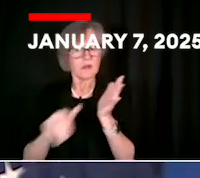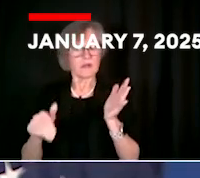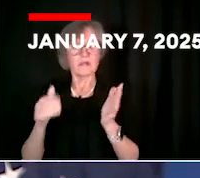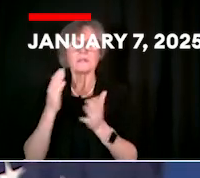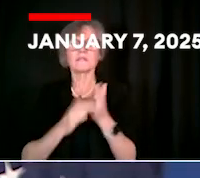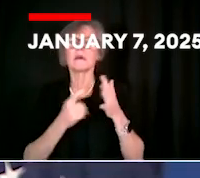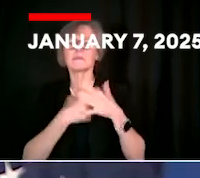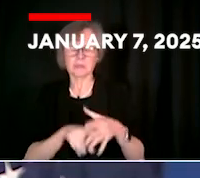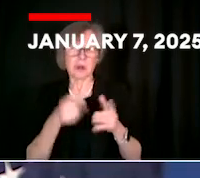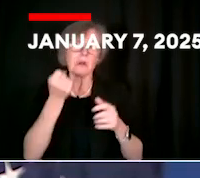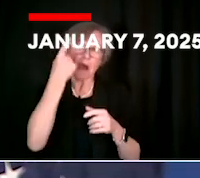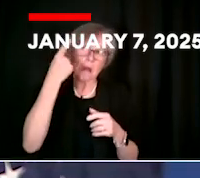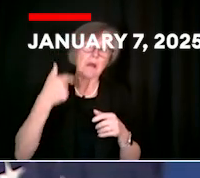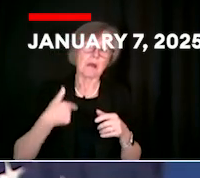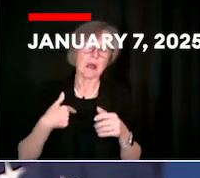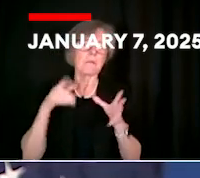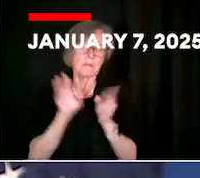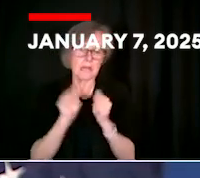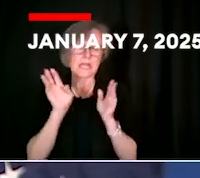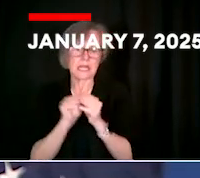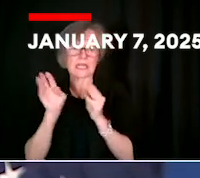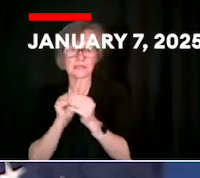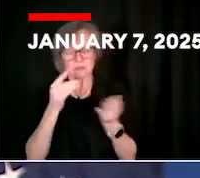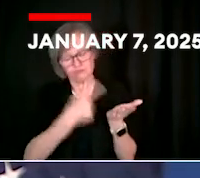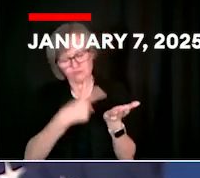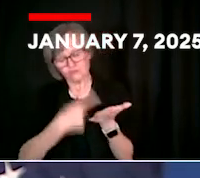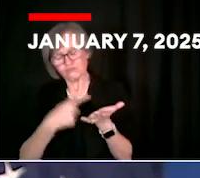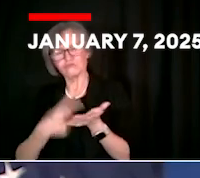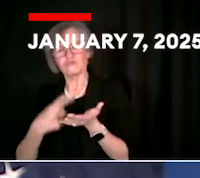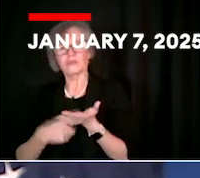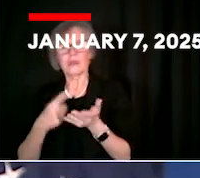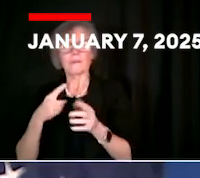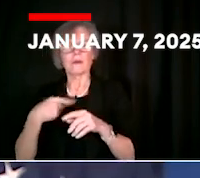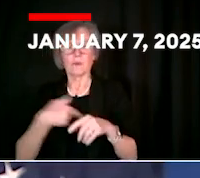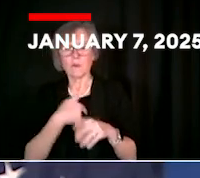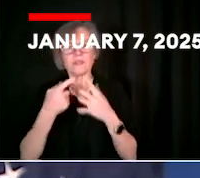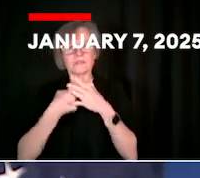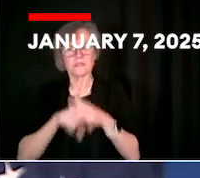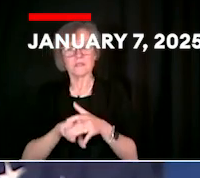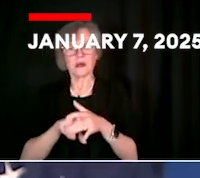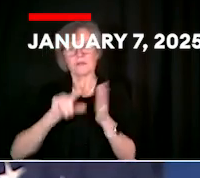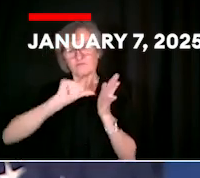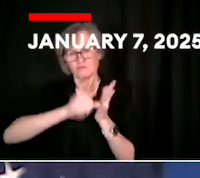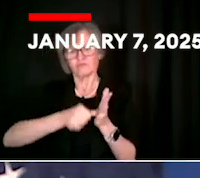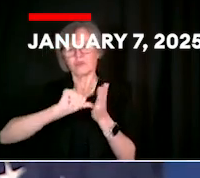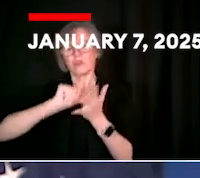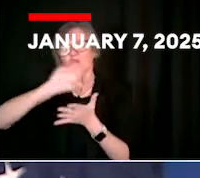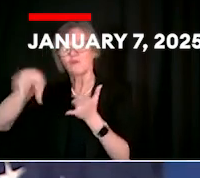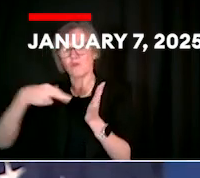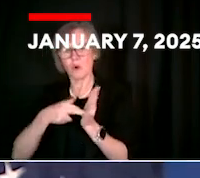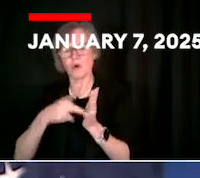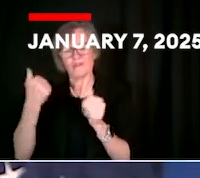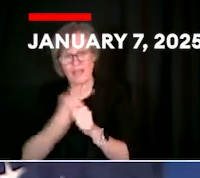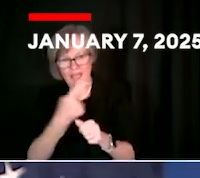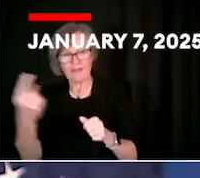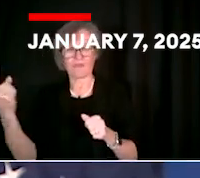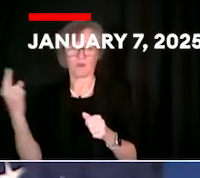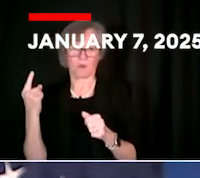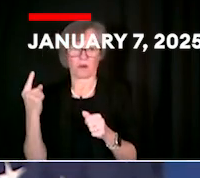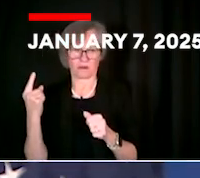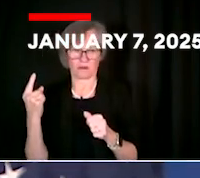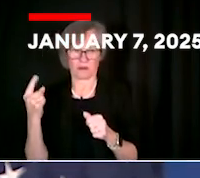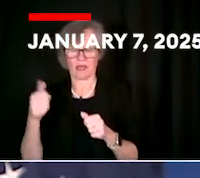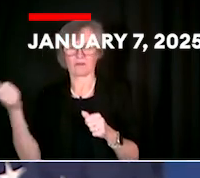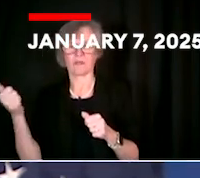hear me, and we've been having meetings to talk about that. But when we start highlighting the role of everyone else, you'll